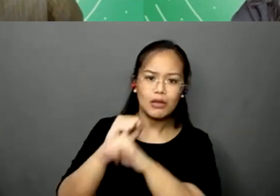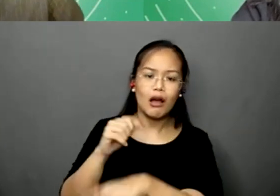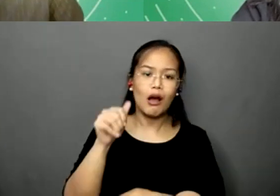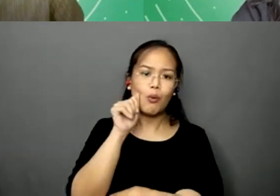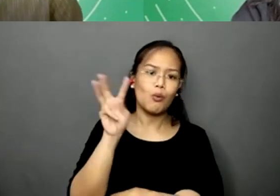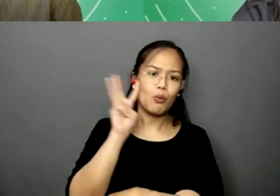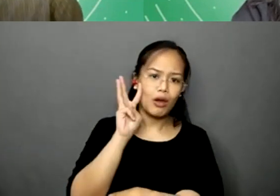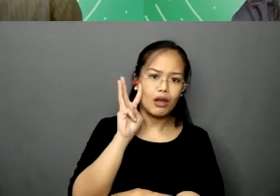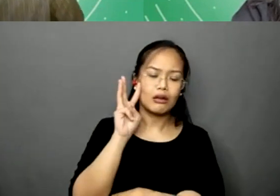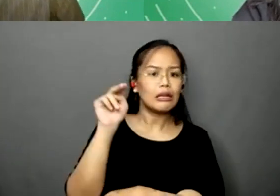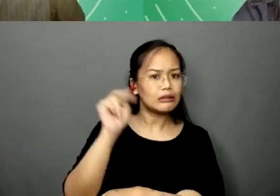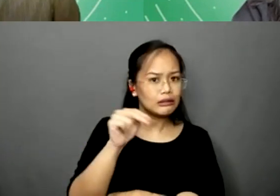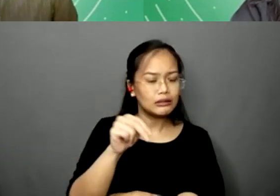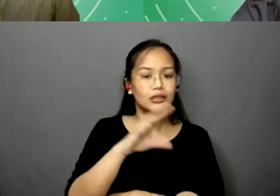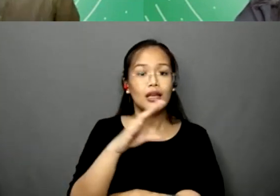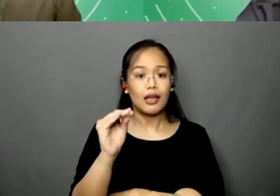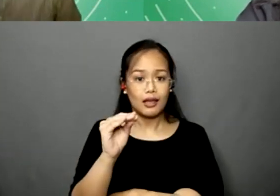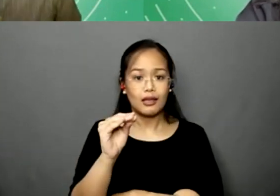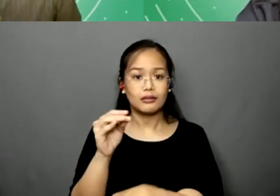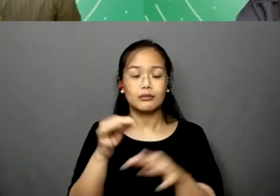it has.